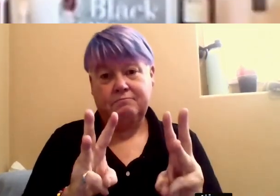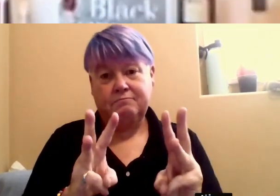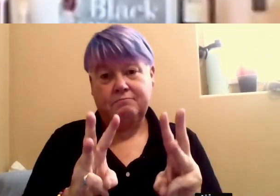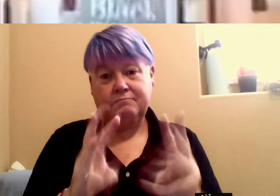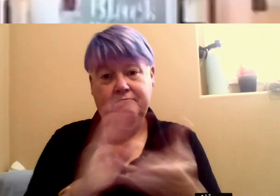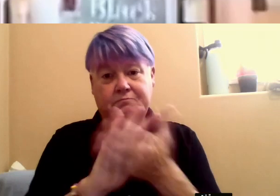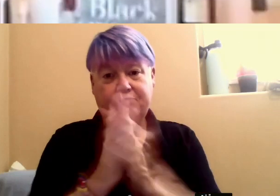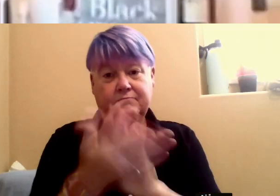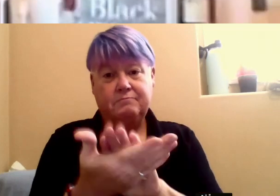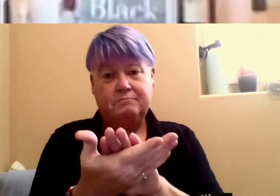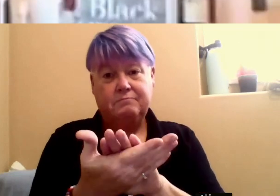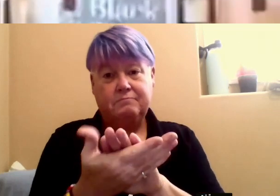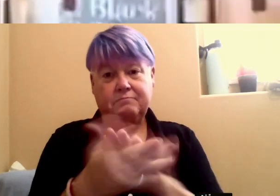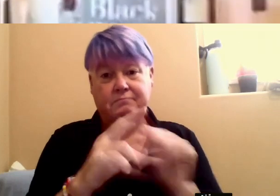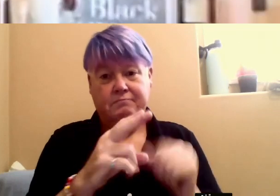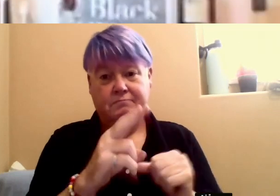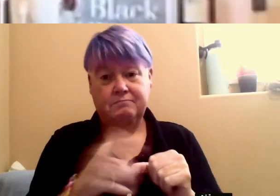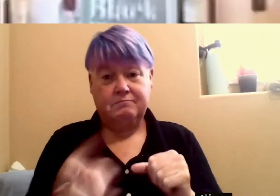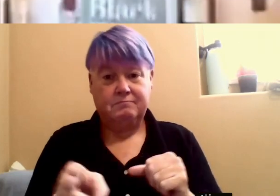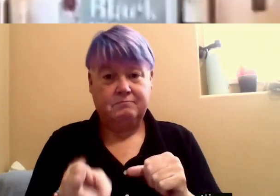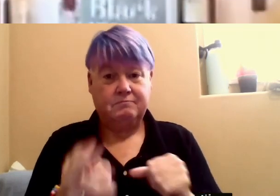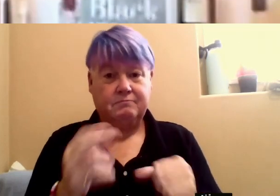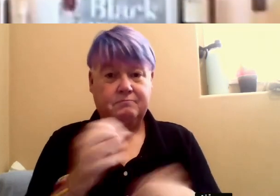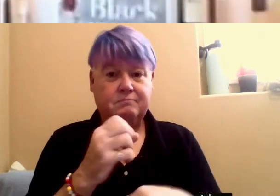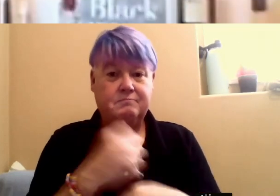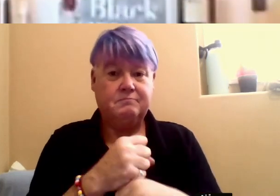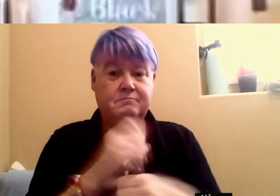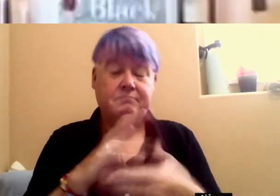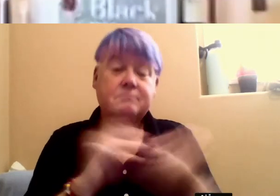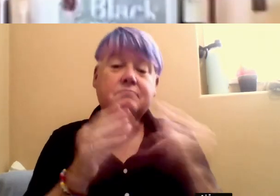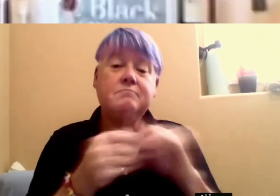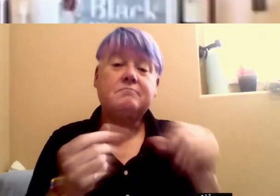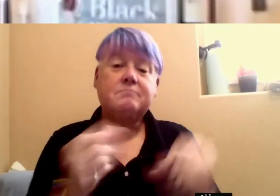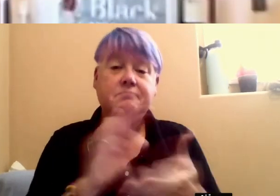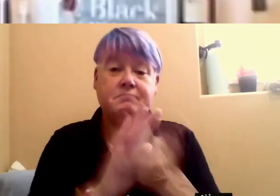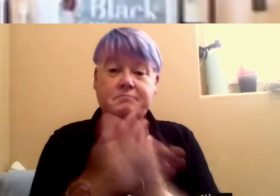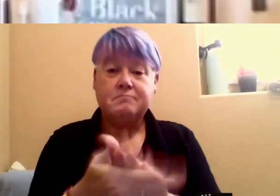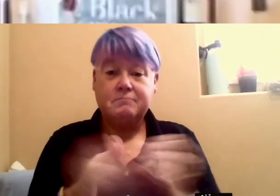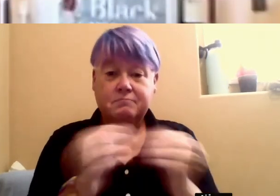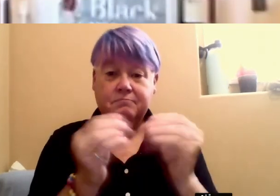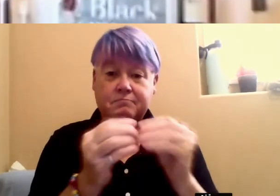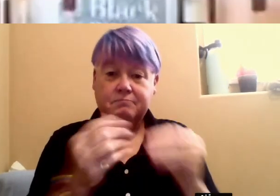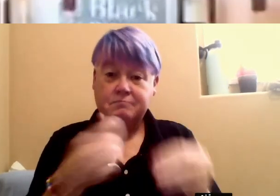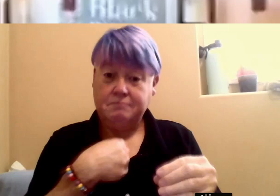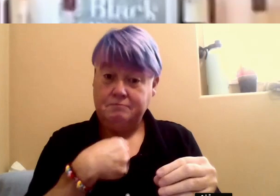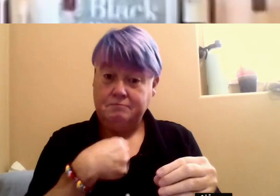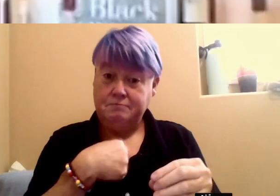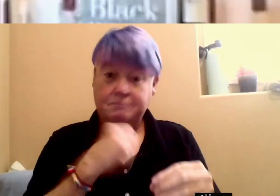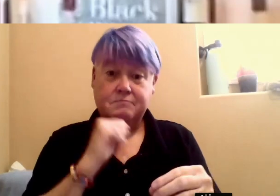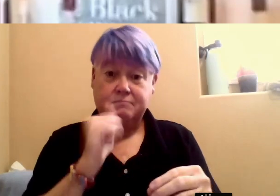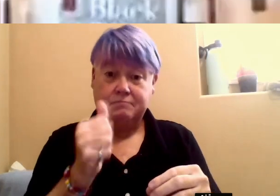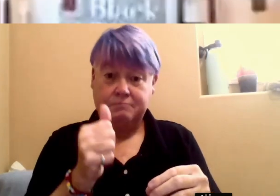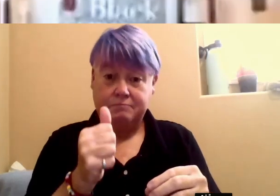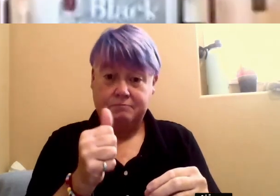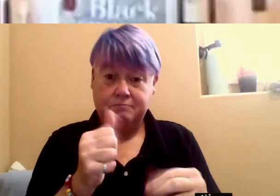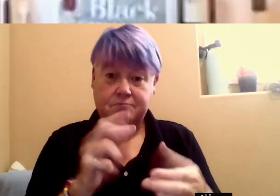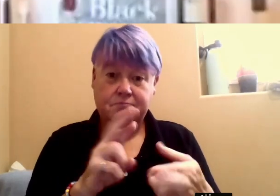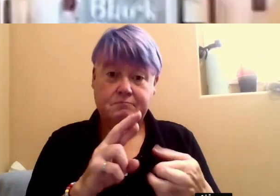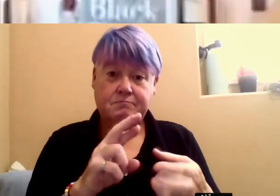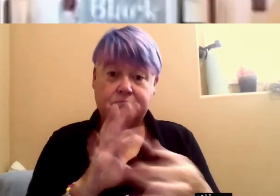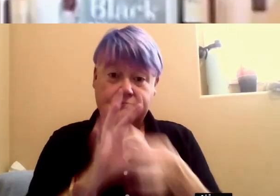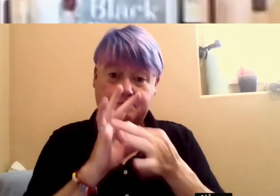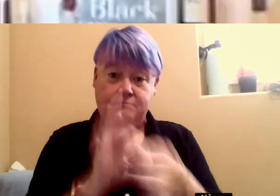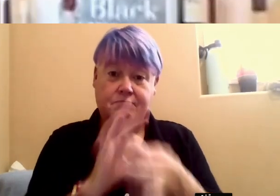became the story became more to me, it became not just a documentation of a relationship and